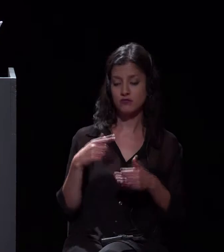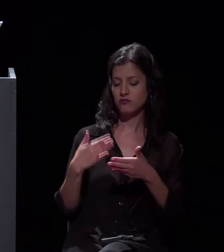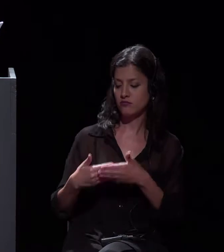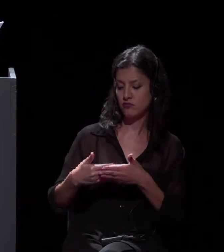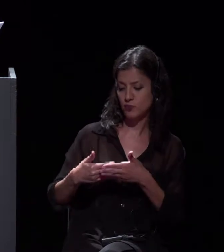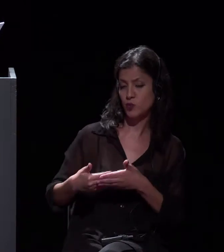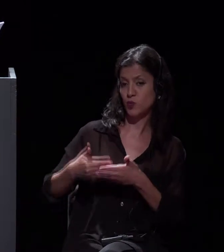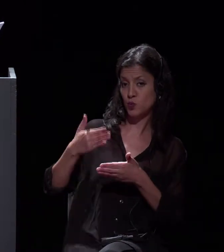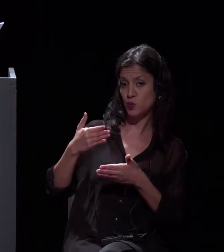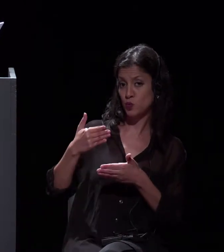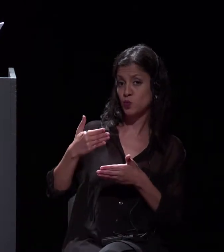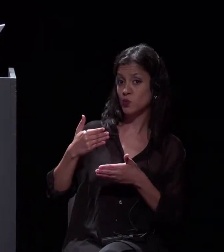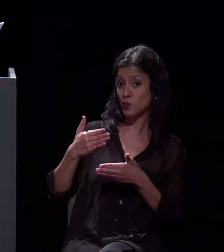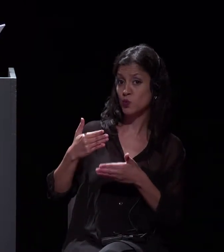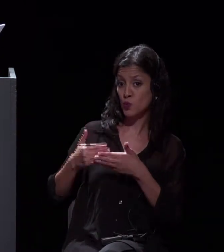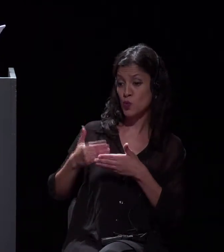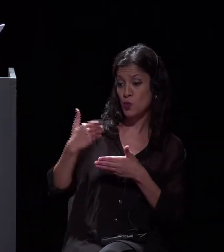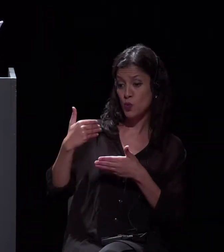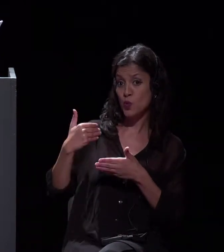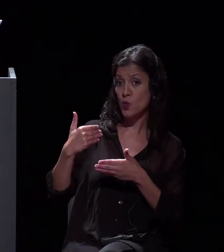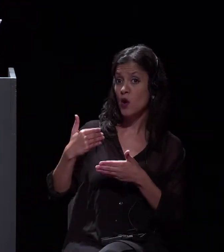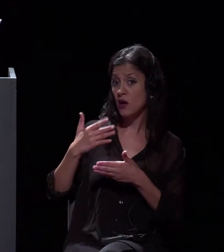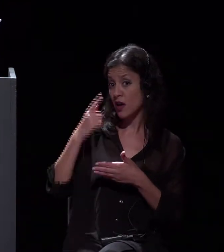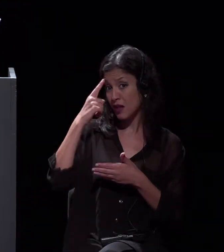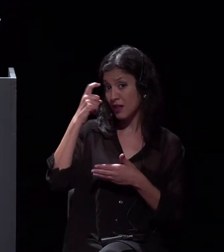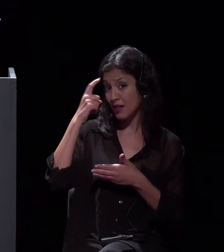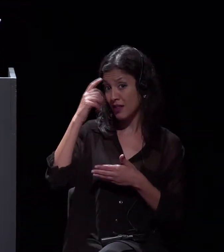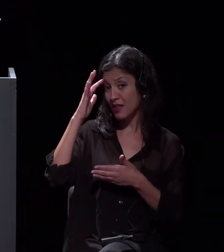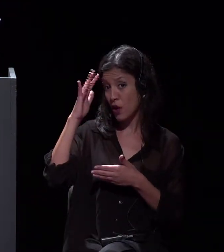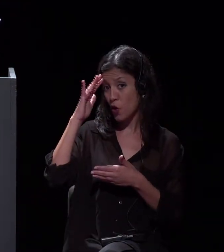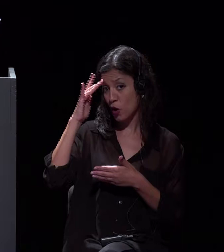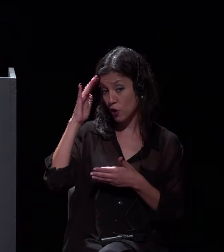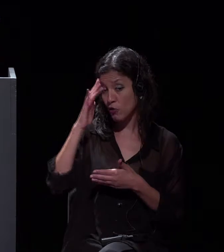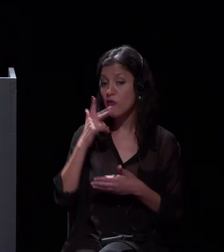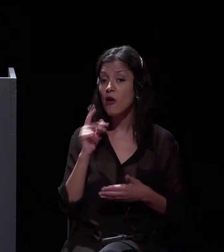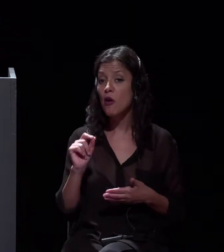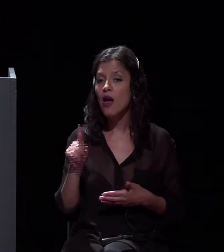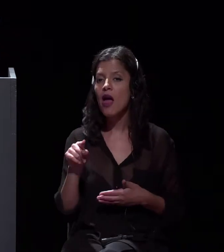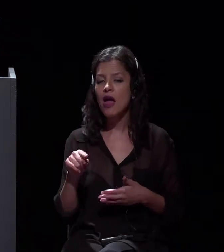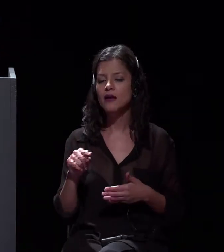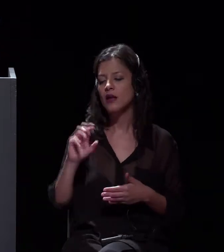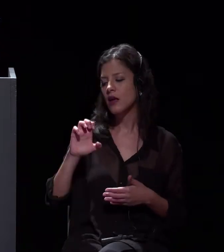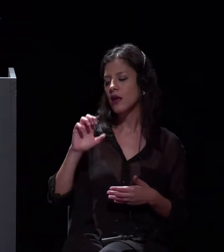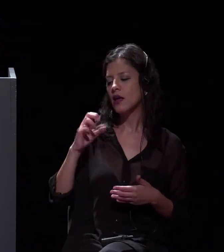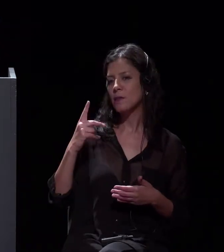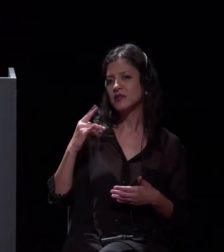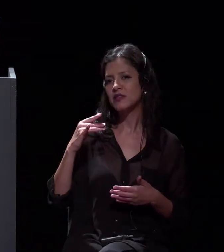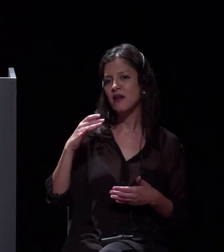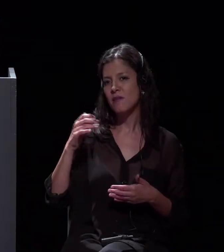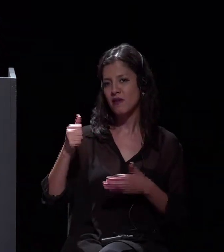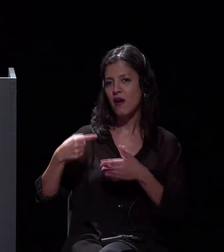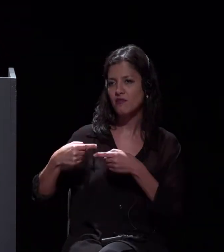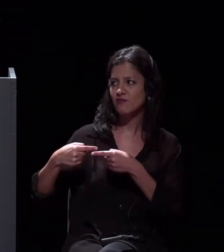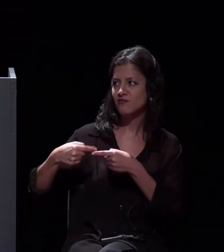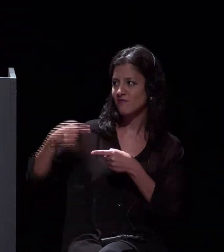theorists from the modernity coloniality group have defined as epistemic disobedience, whereby the anthropos inhabiting, I open quote